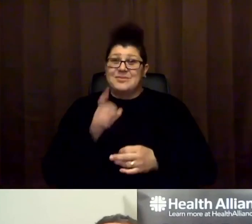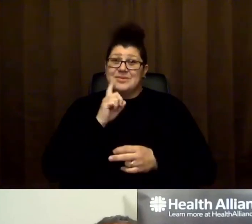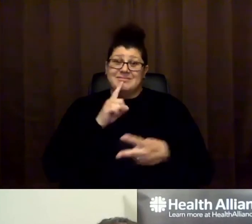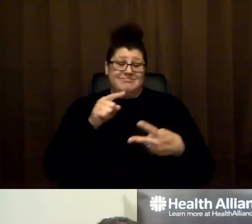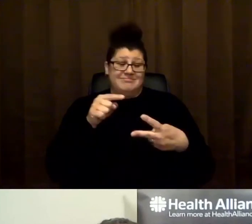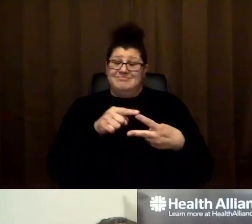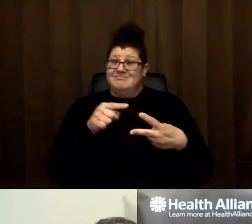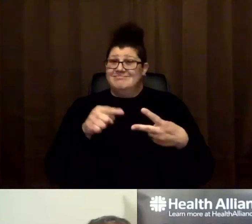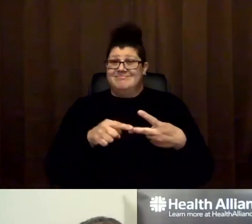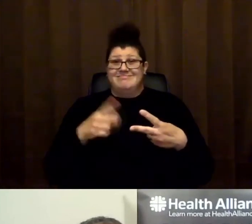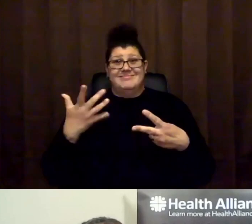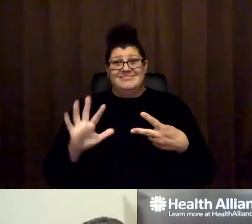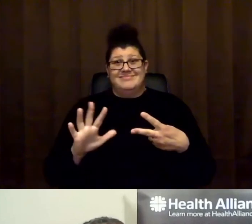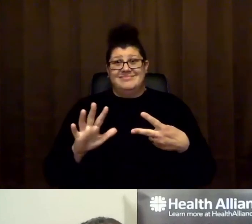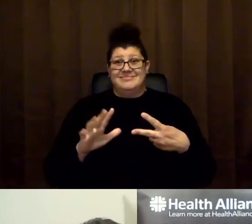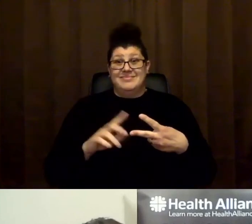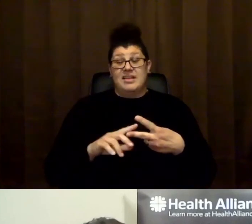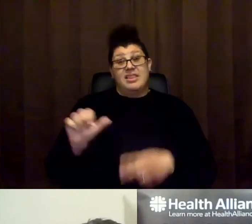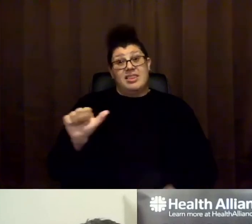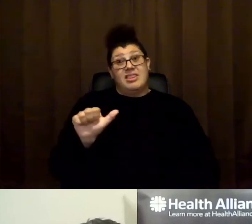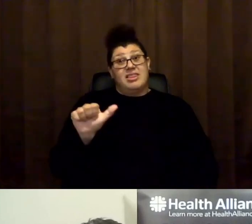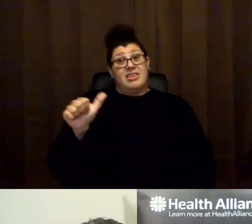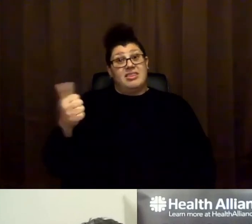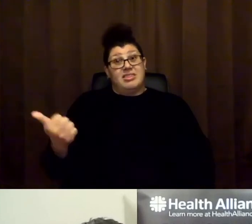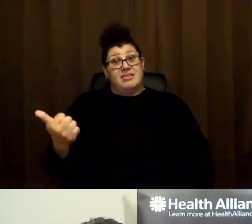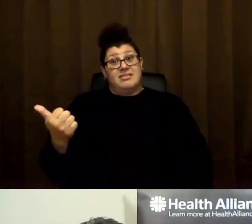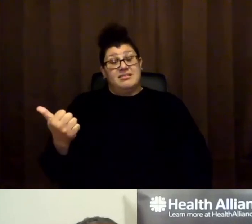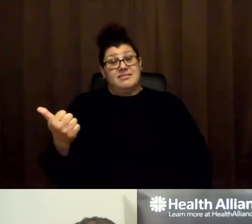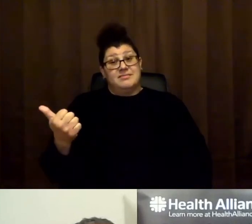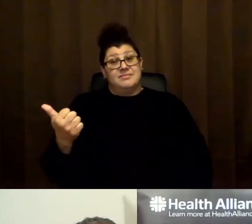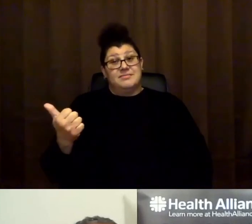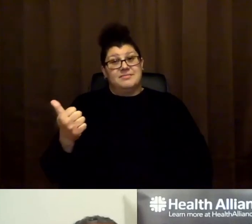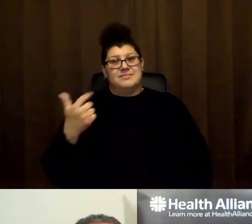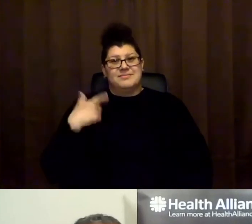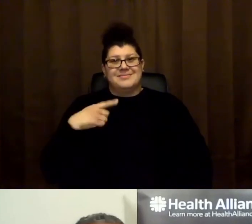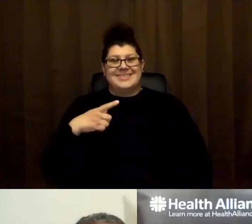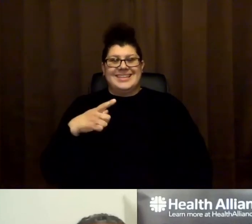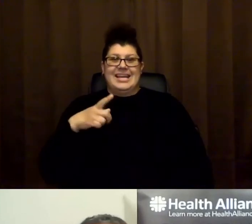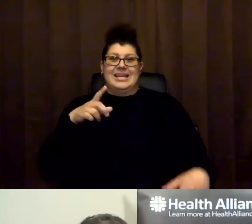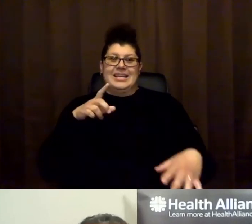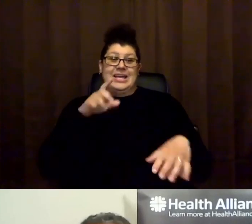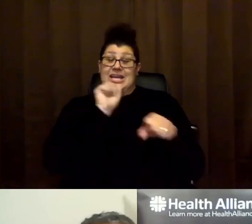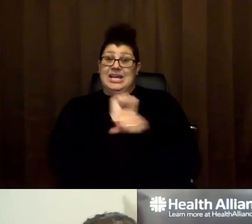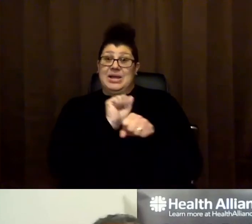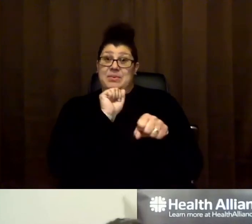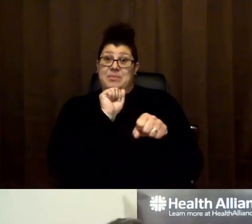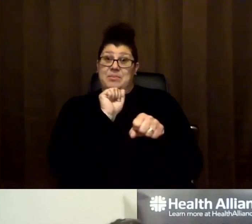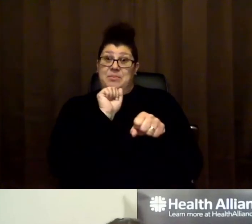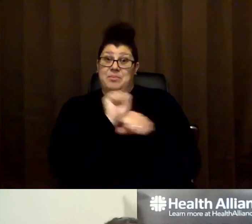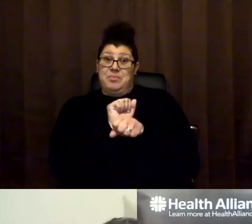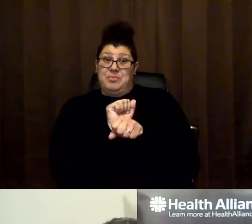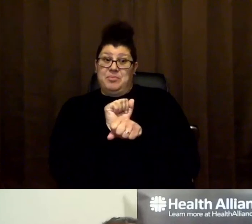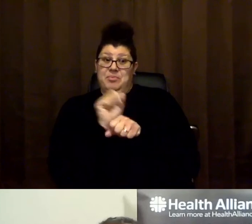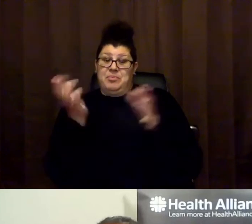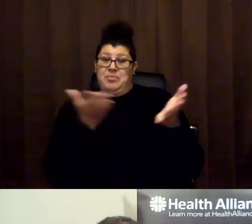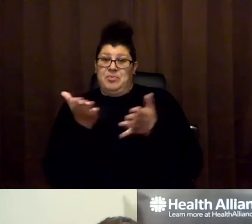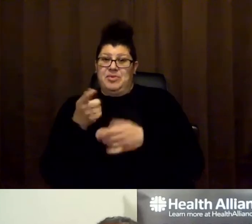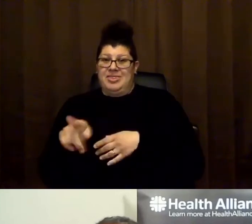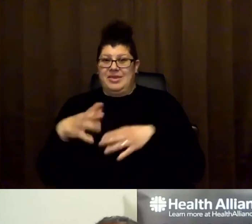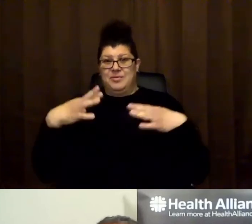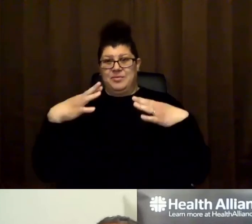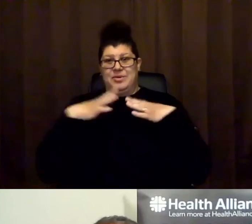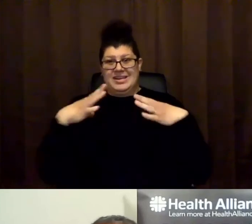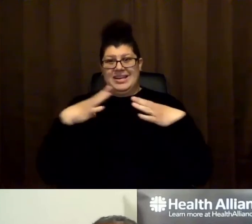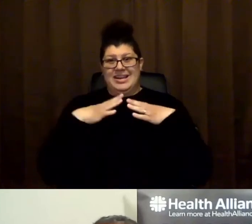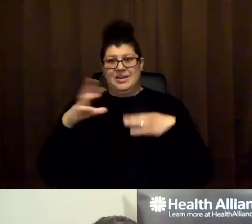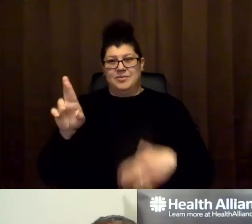from. There is a third option, which is the your employer retirement plan or a union plan. But most people that are looking and talking